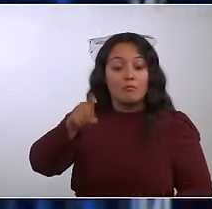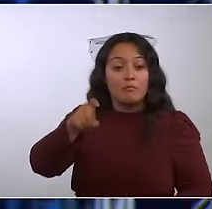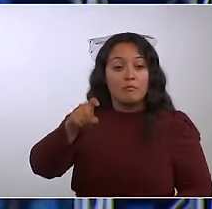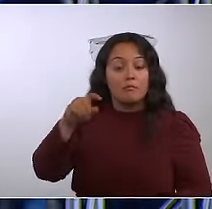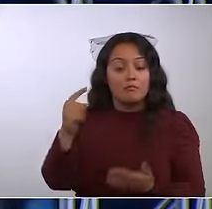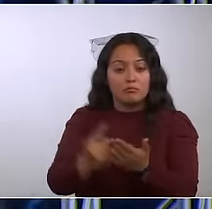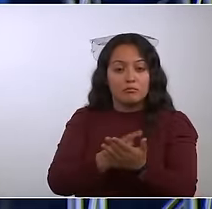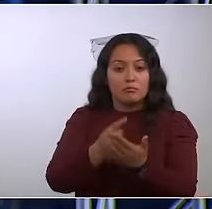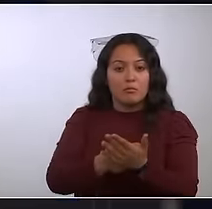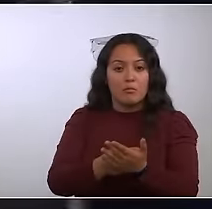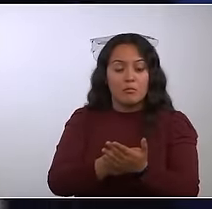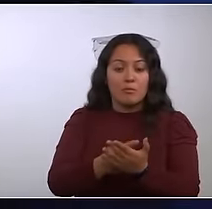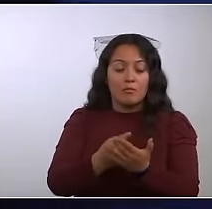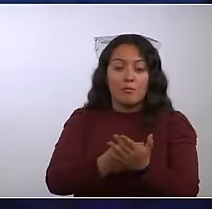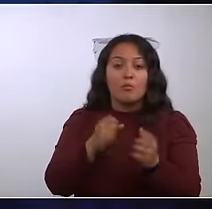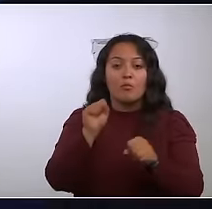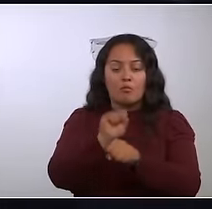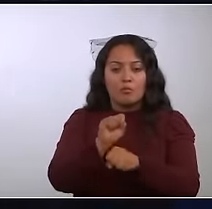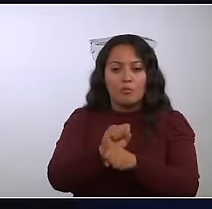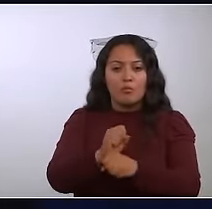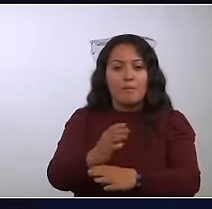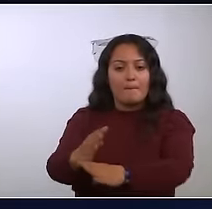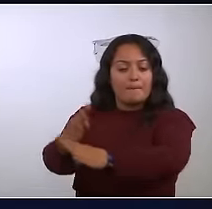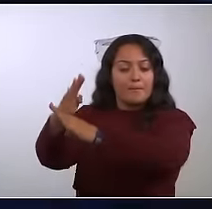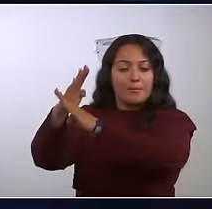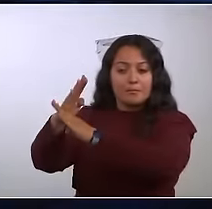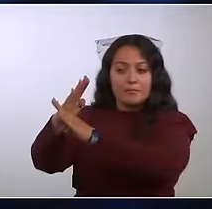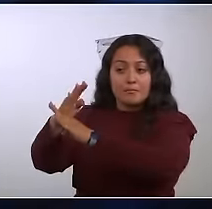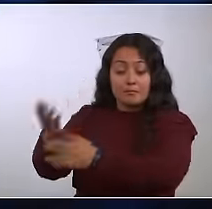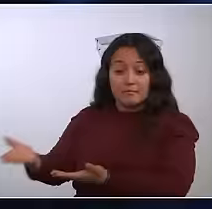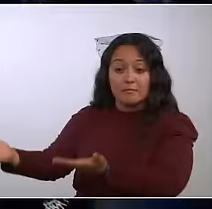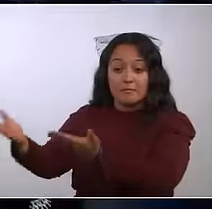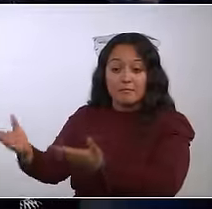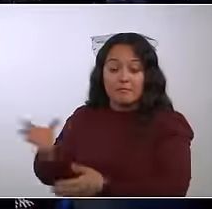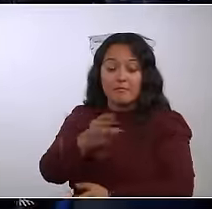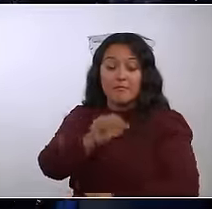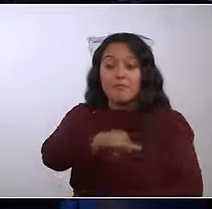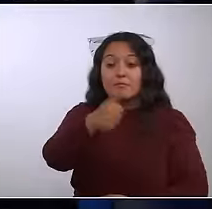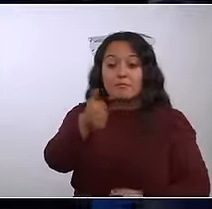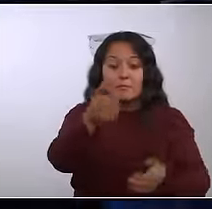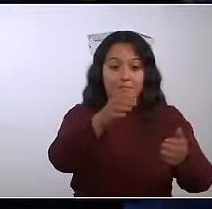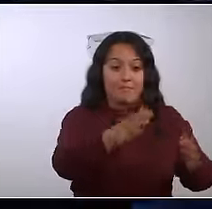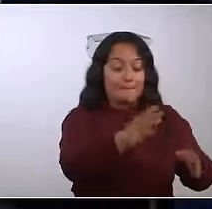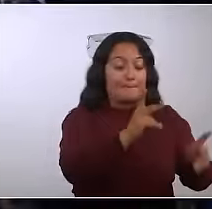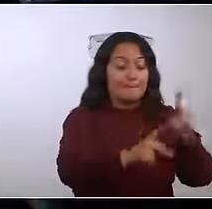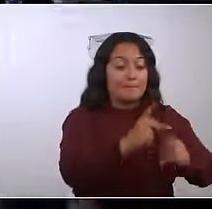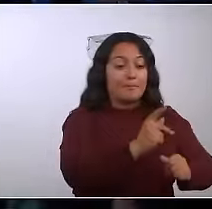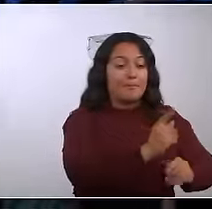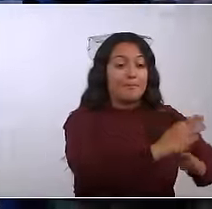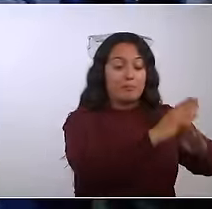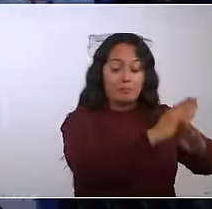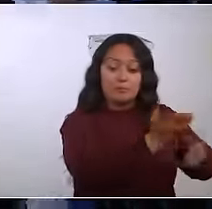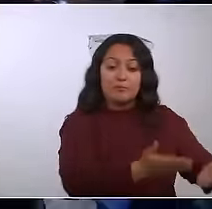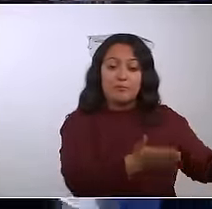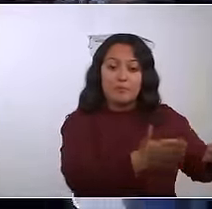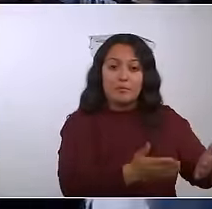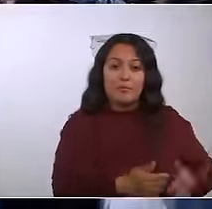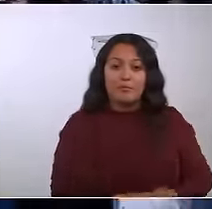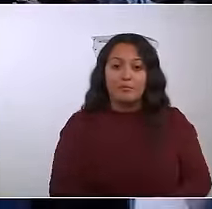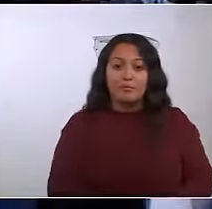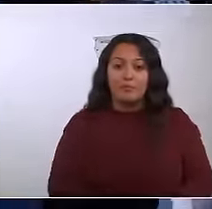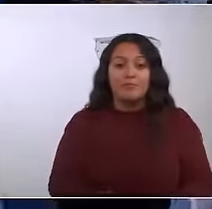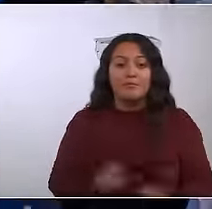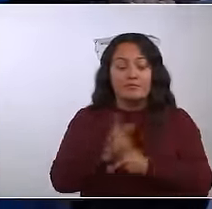defensa. But we also need someone on the defense. Alguien por este lado someone cuidando. On this side watching. Alguien por este lado velando. And someone watching y on this todos side.